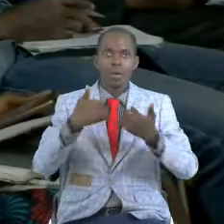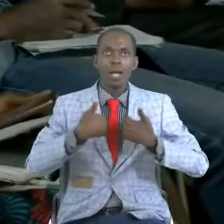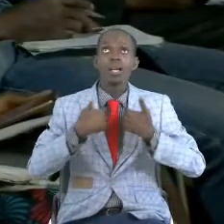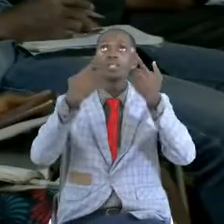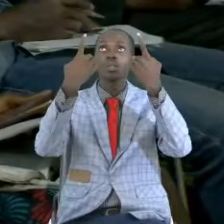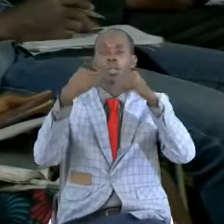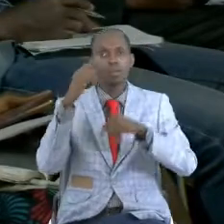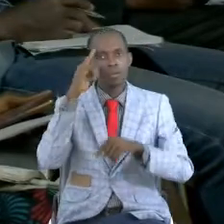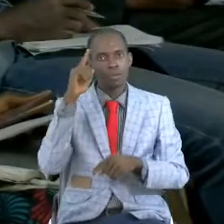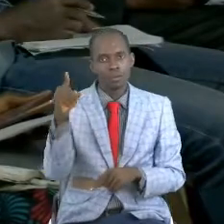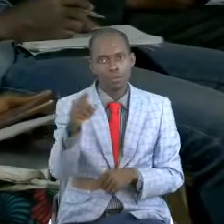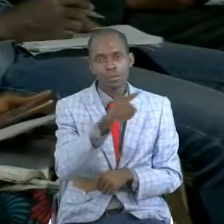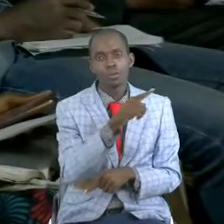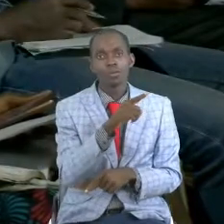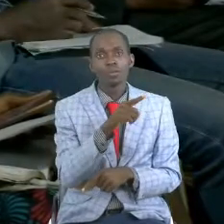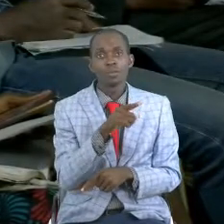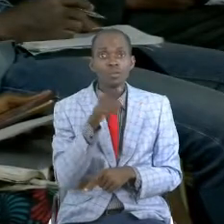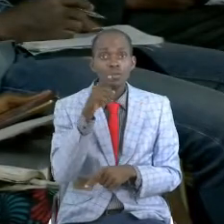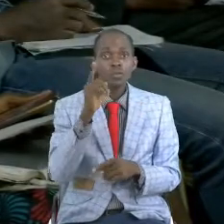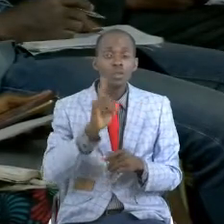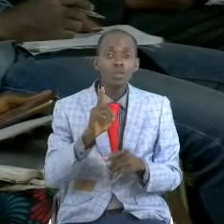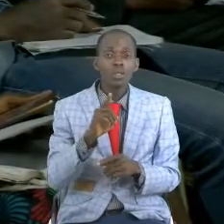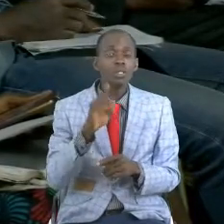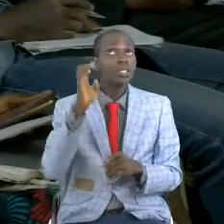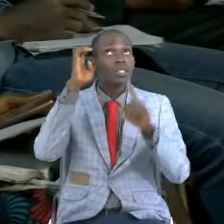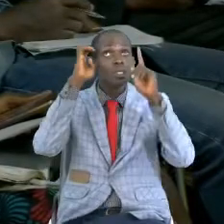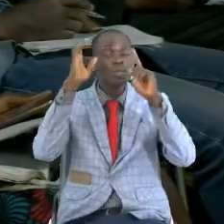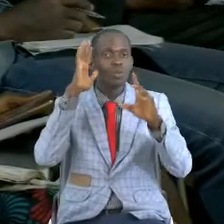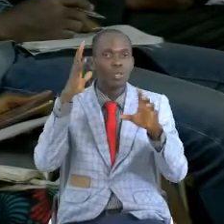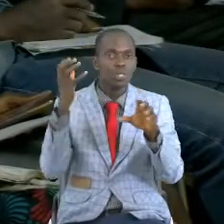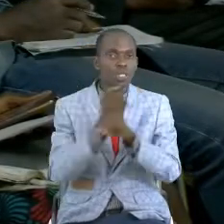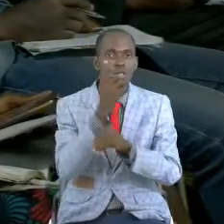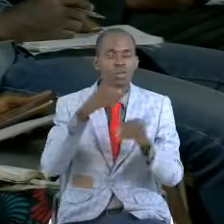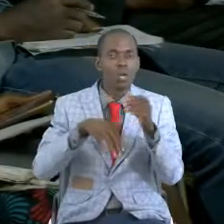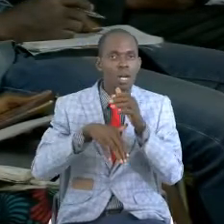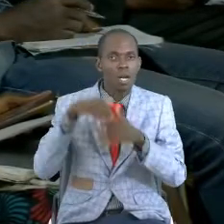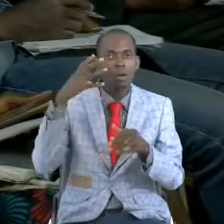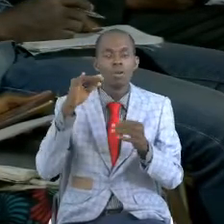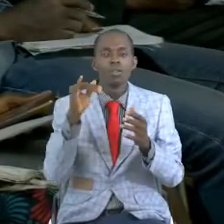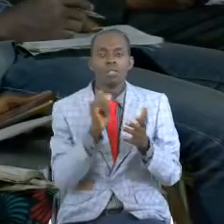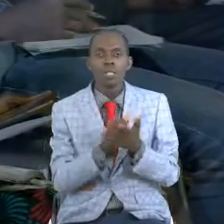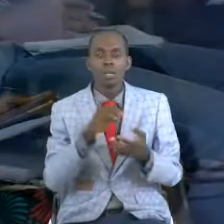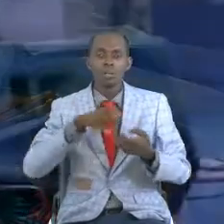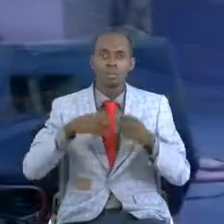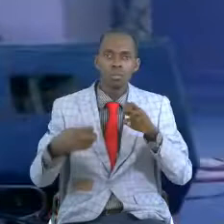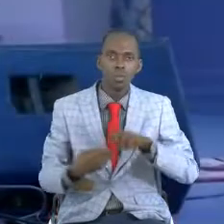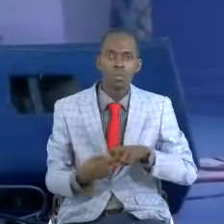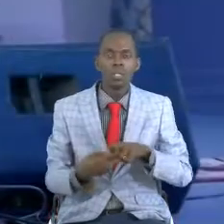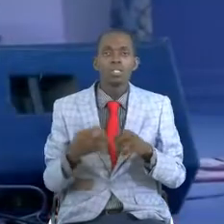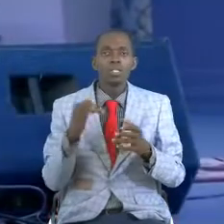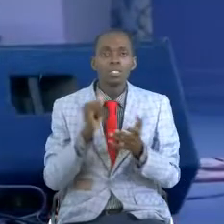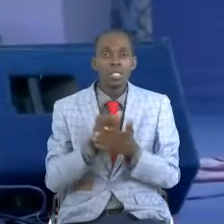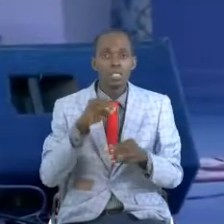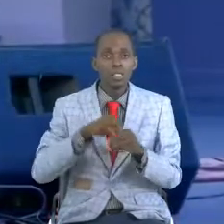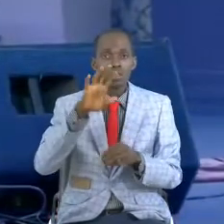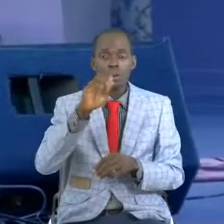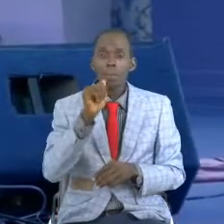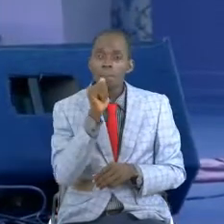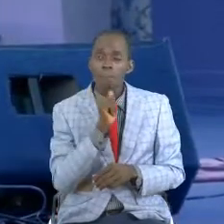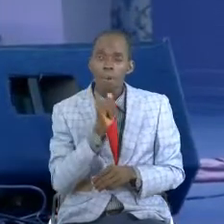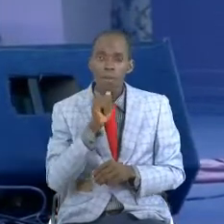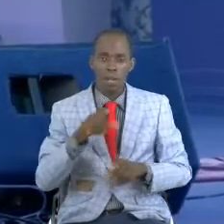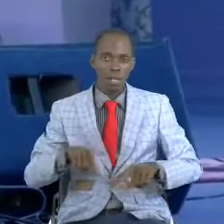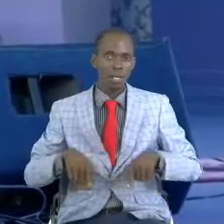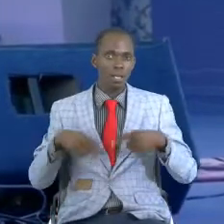Yeah. Or it will get you out of that intricate situation that in your private life you know. In